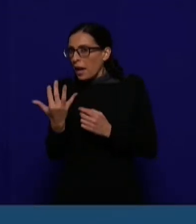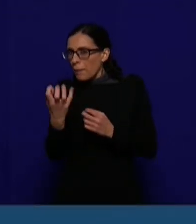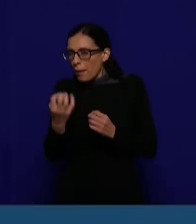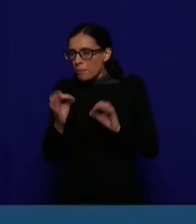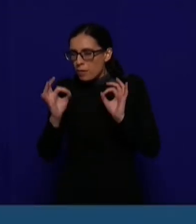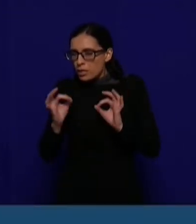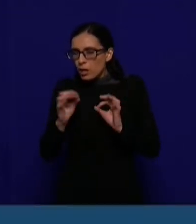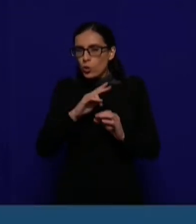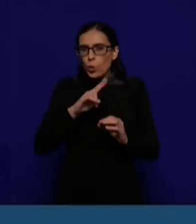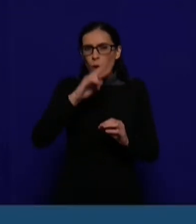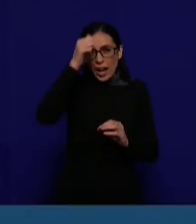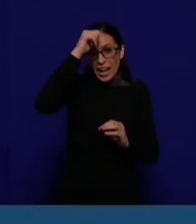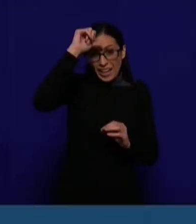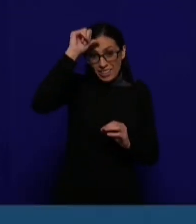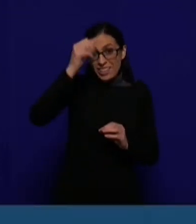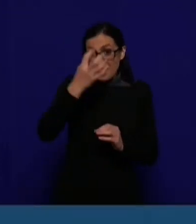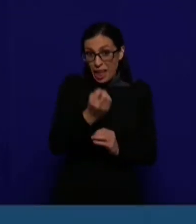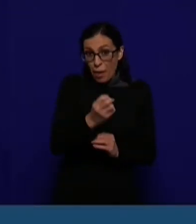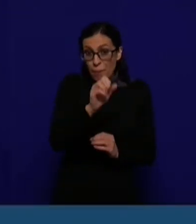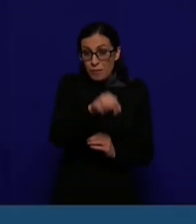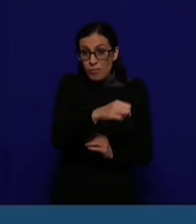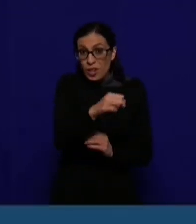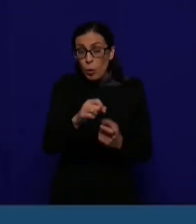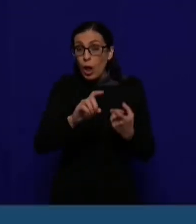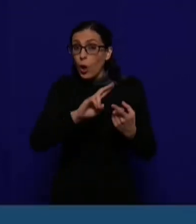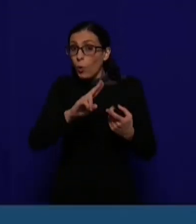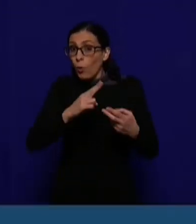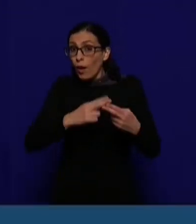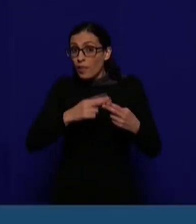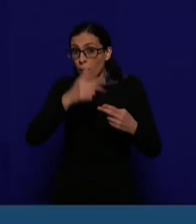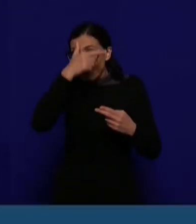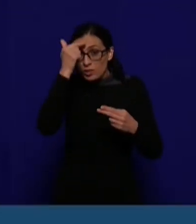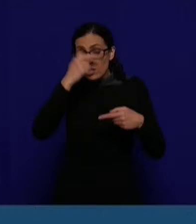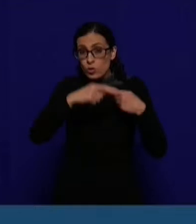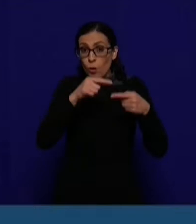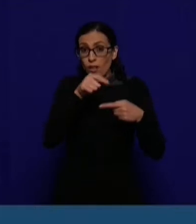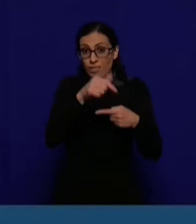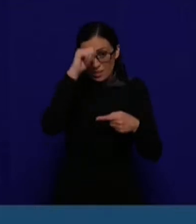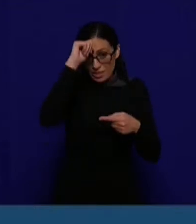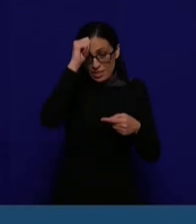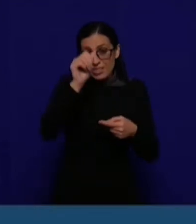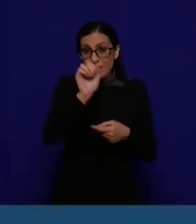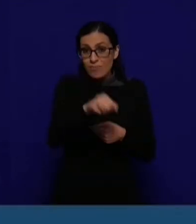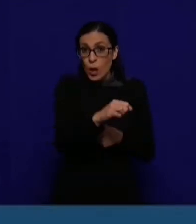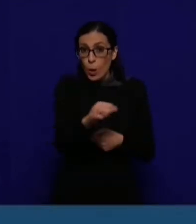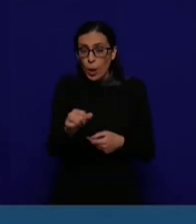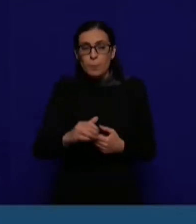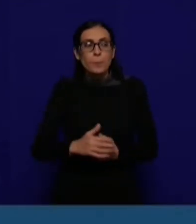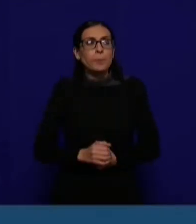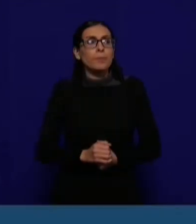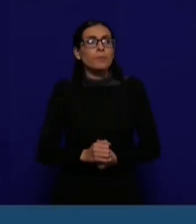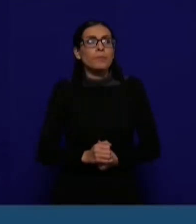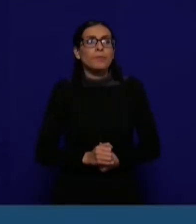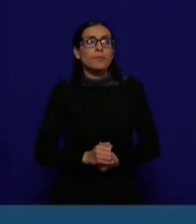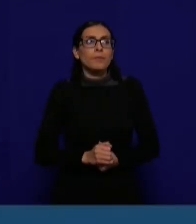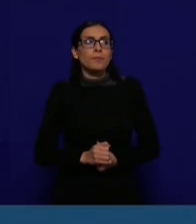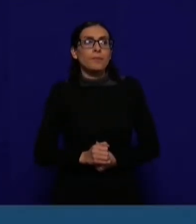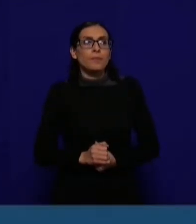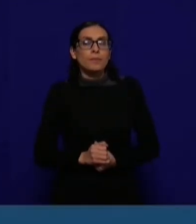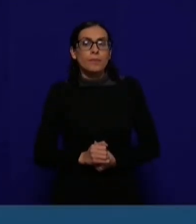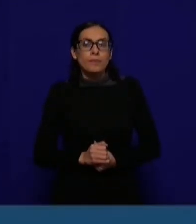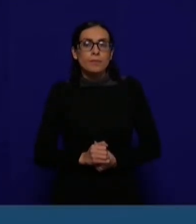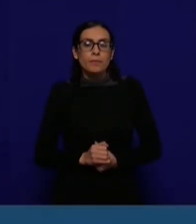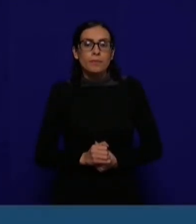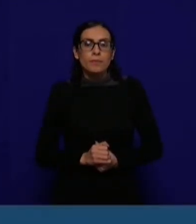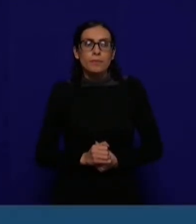variant cases, and if we're testing for that so that we can control it before it spreads. Thank you. Thank you very much. Yes, in fact, with respect